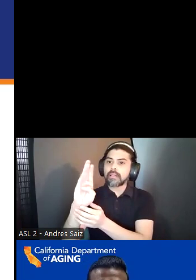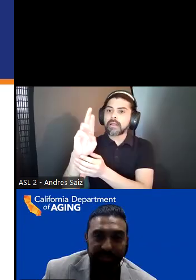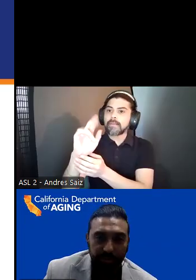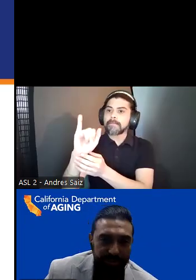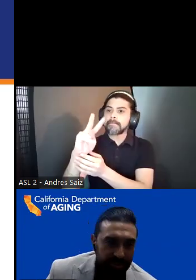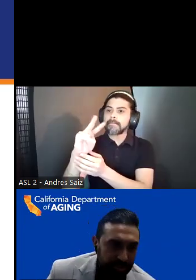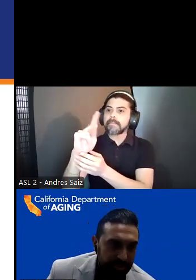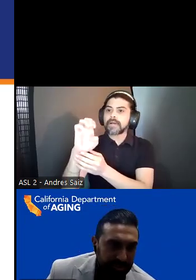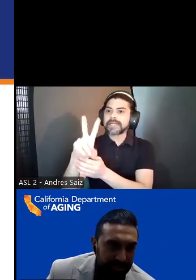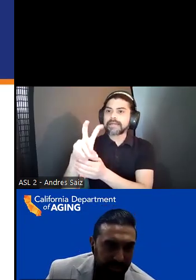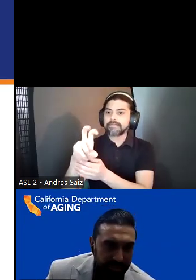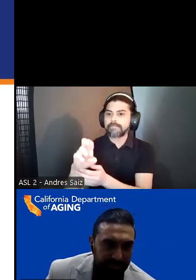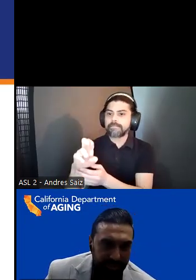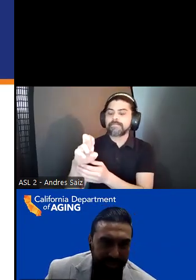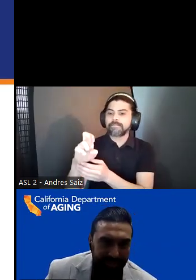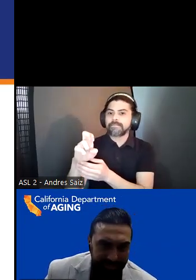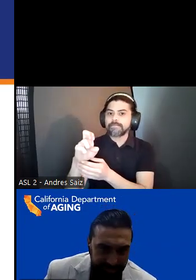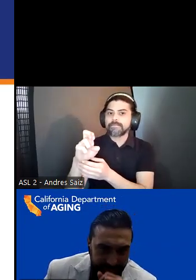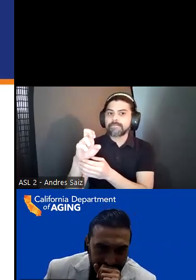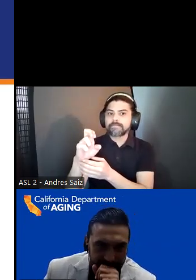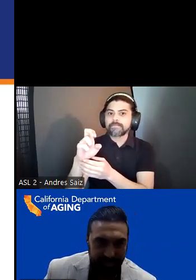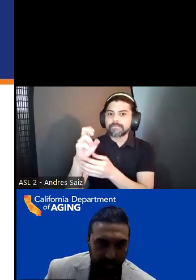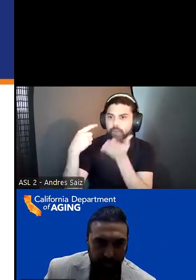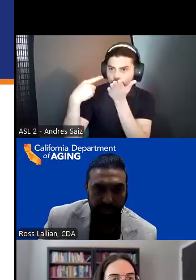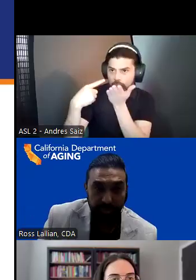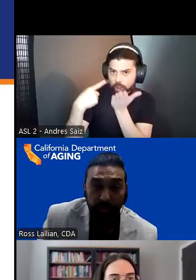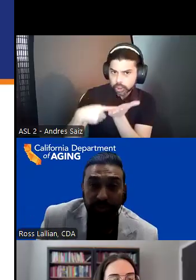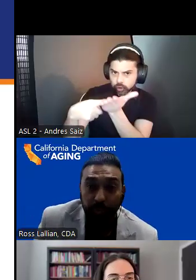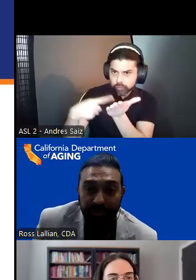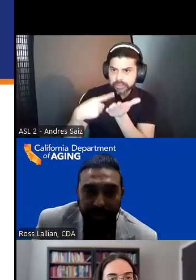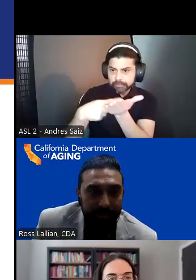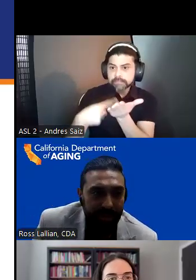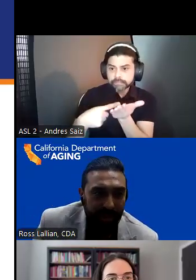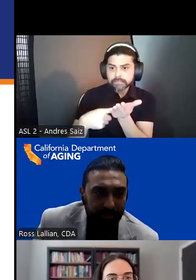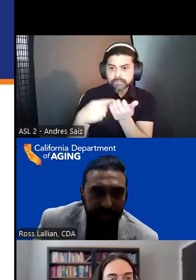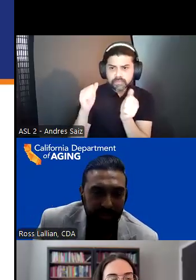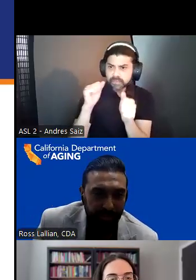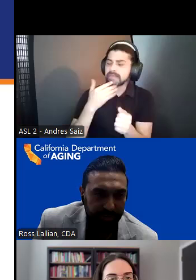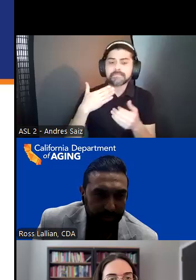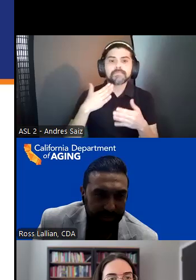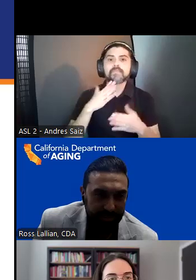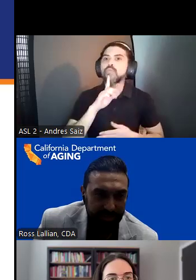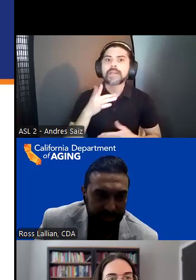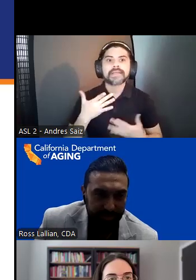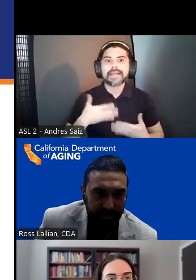team are highly skilled researchers with deep knowledge of the MPA landscape. So we're fortunate to be working with them. And in particular, they bring extensive experience